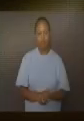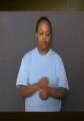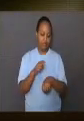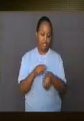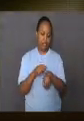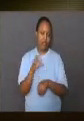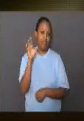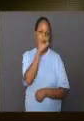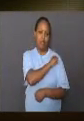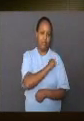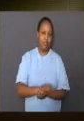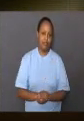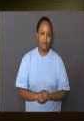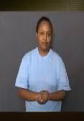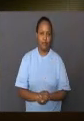Time's up.